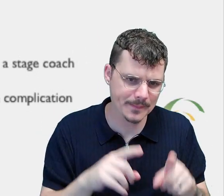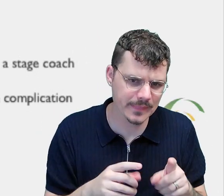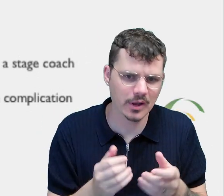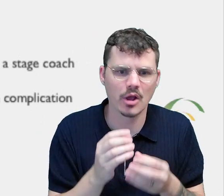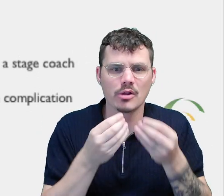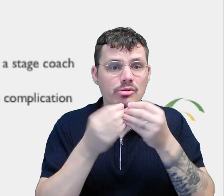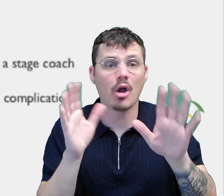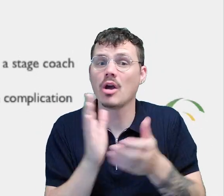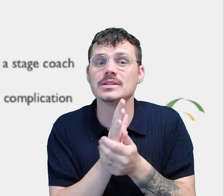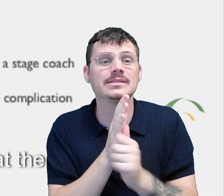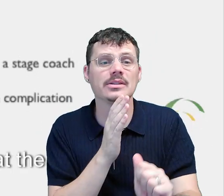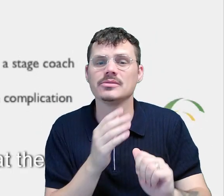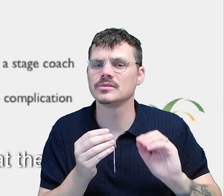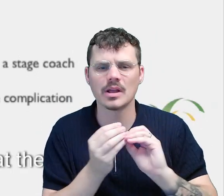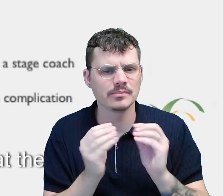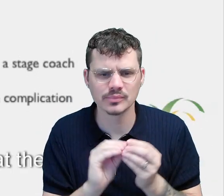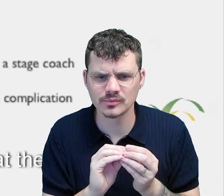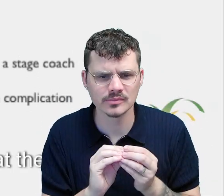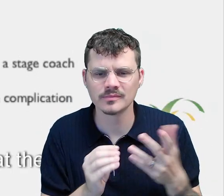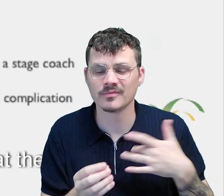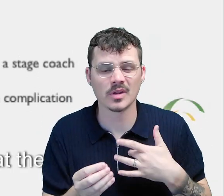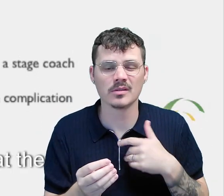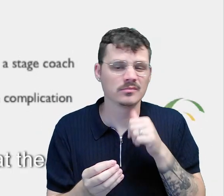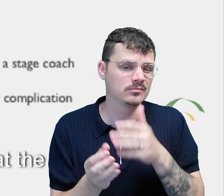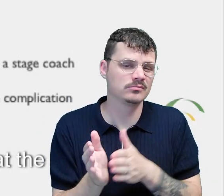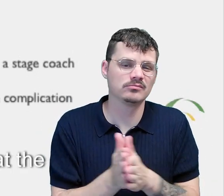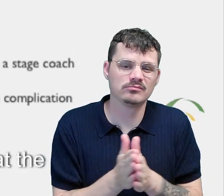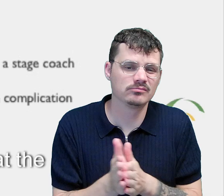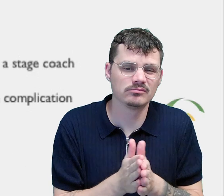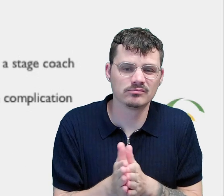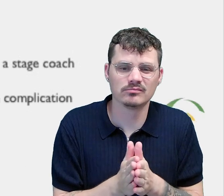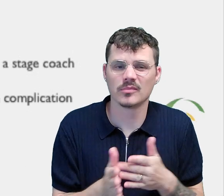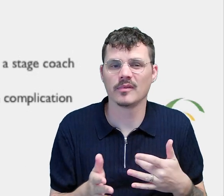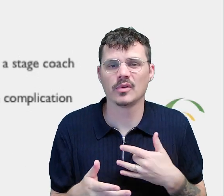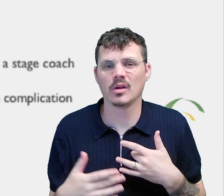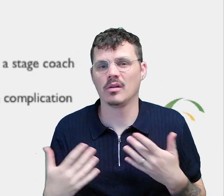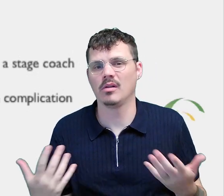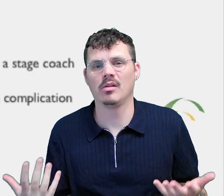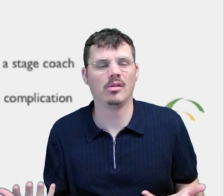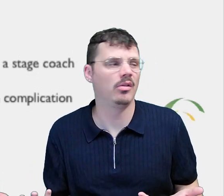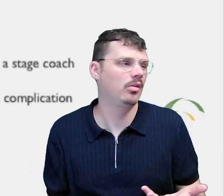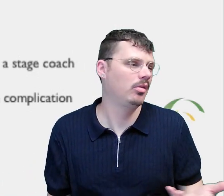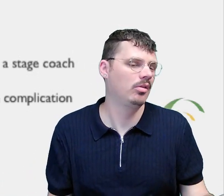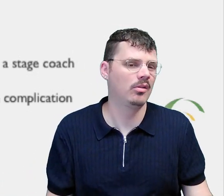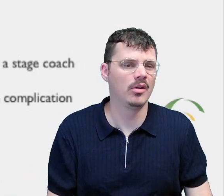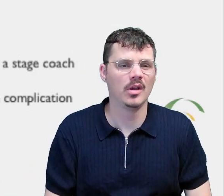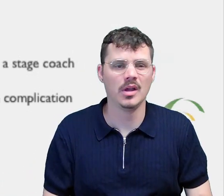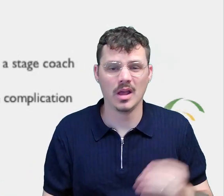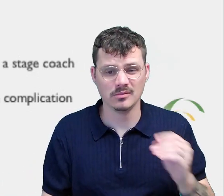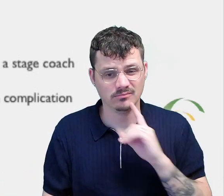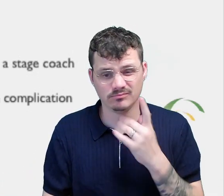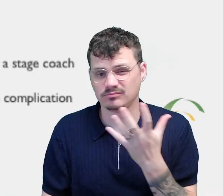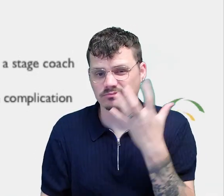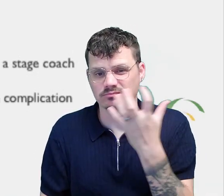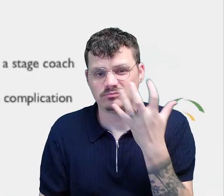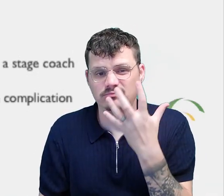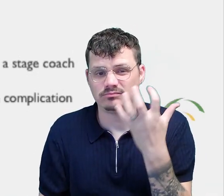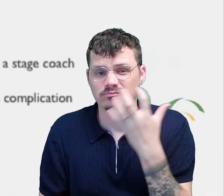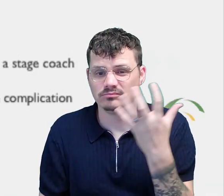skill with numbers. He was unmotivated and disinhibited at the same time. And he was kind of a